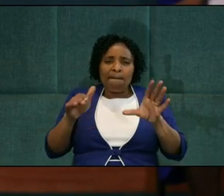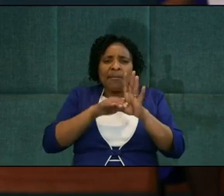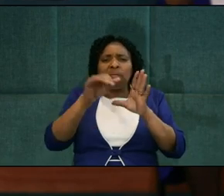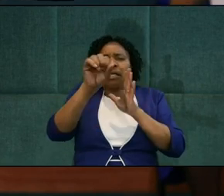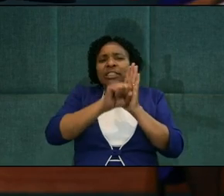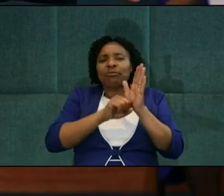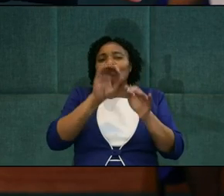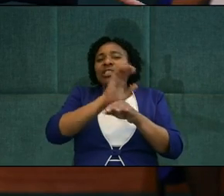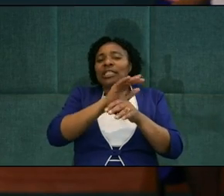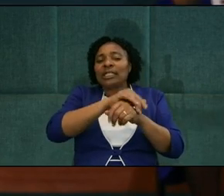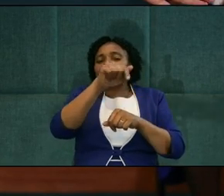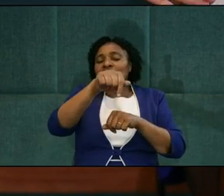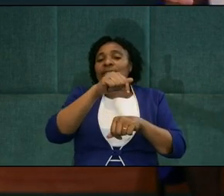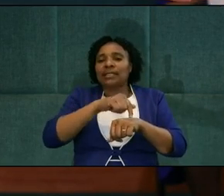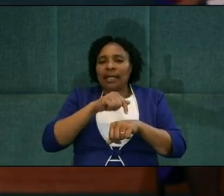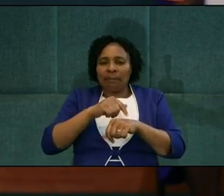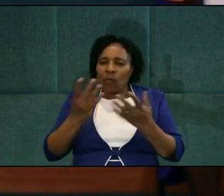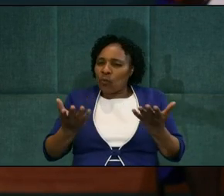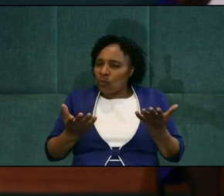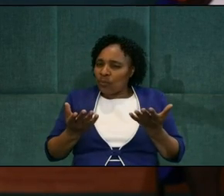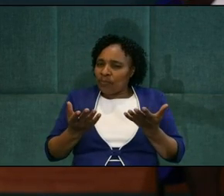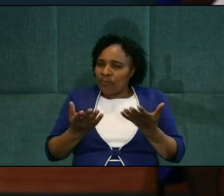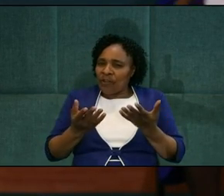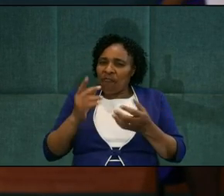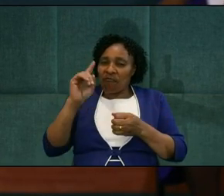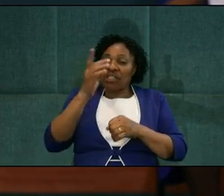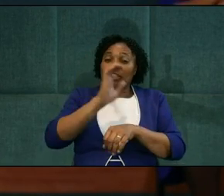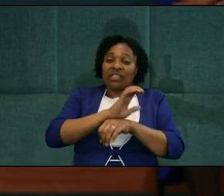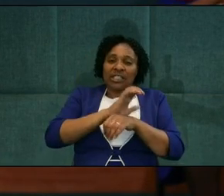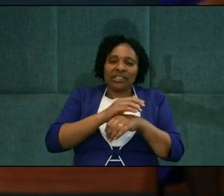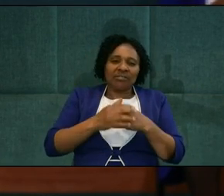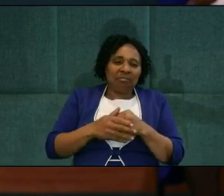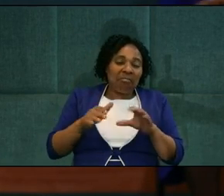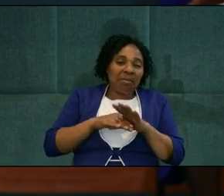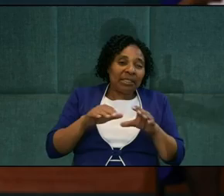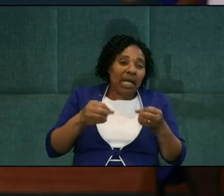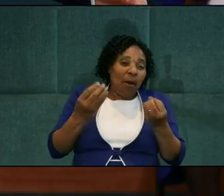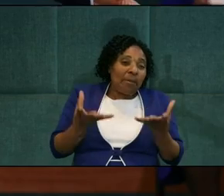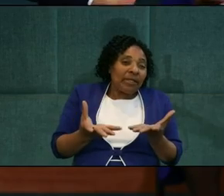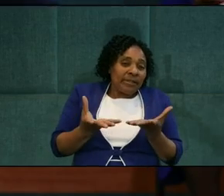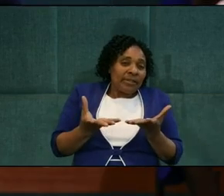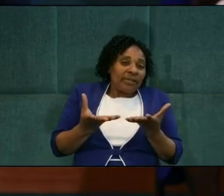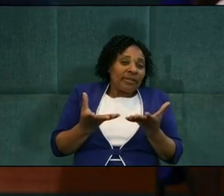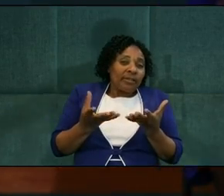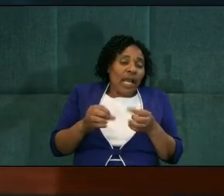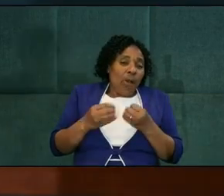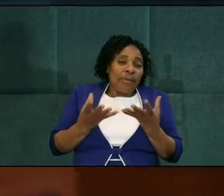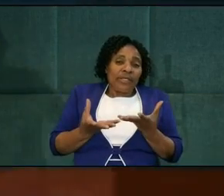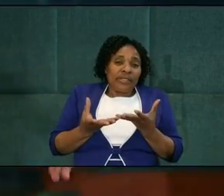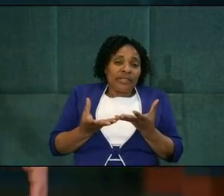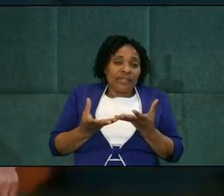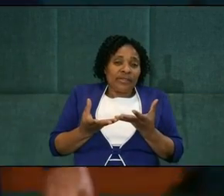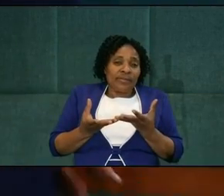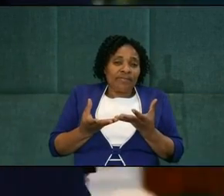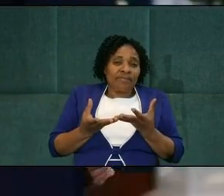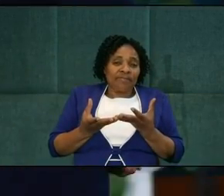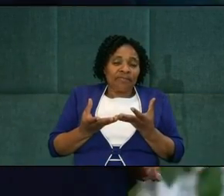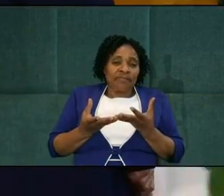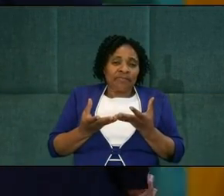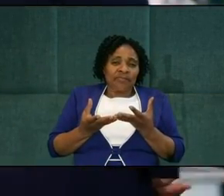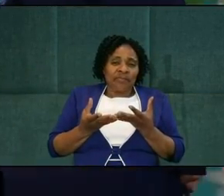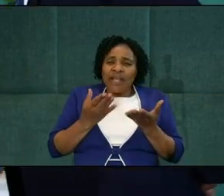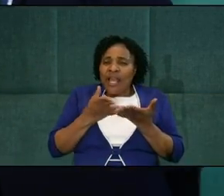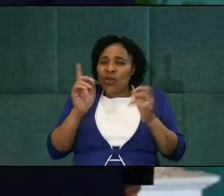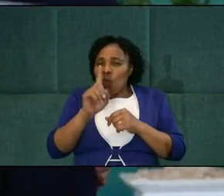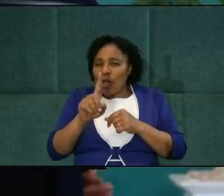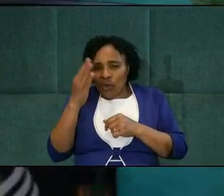of the church at that time? Because that was God's church. Yes? Yes? Yes, that was God's church. What was the membership? Anybody